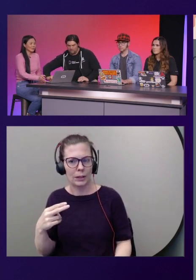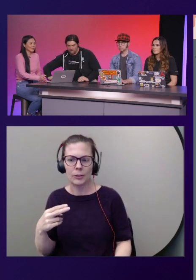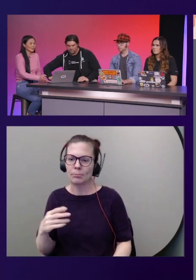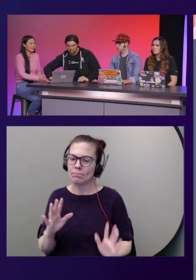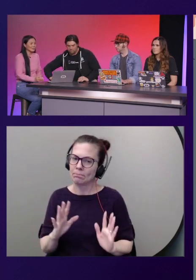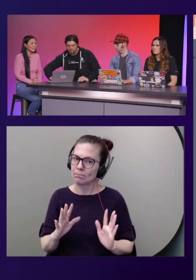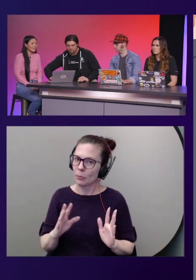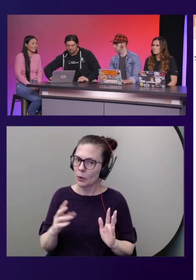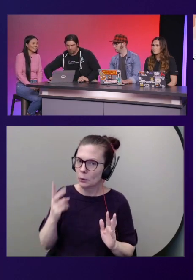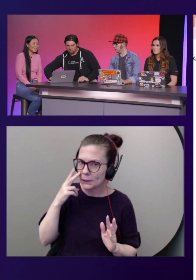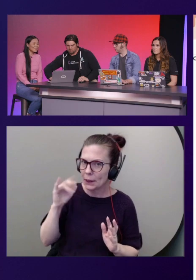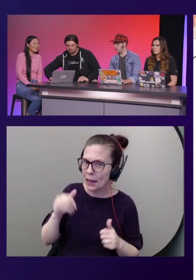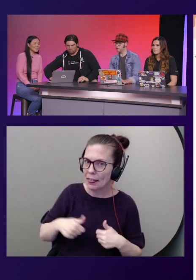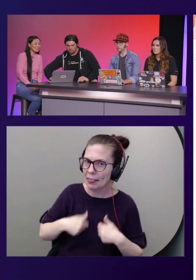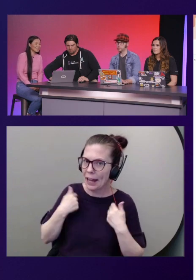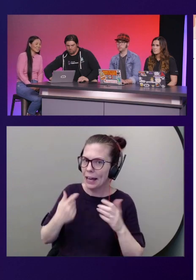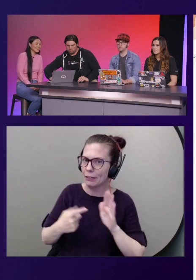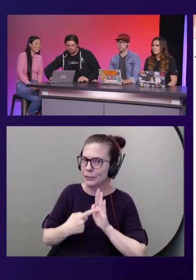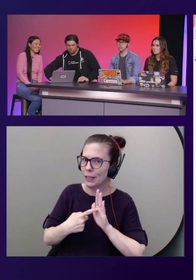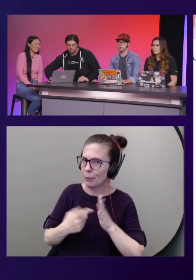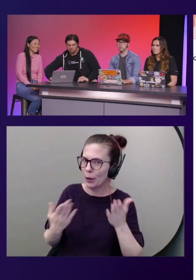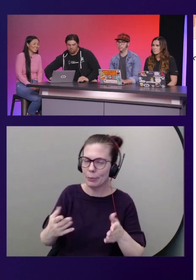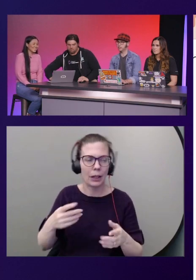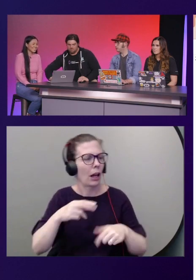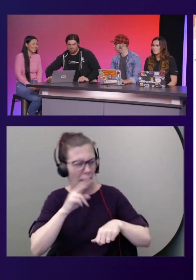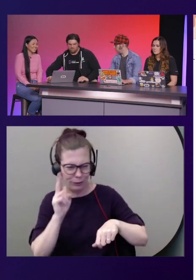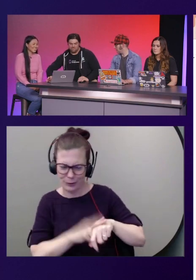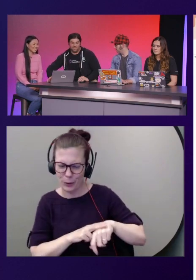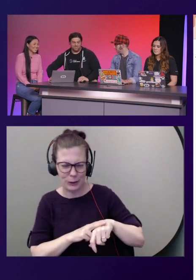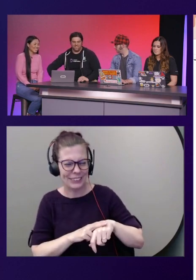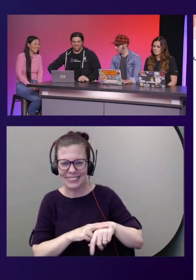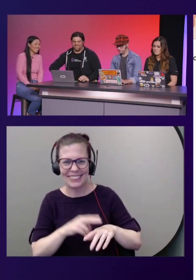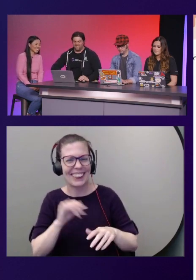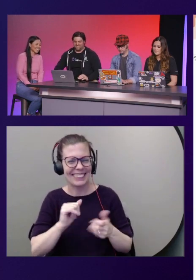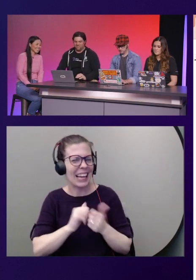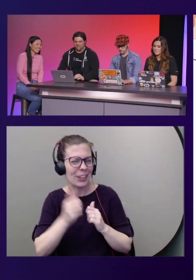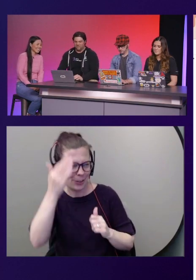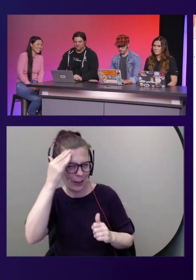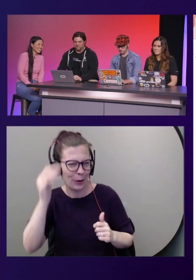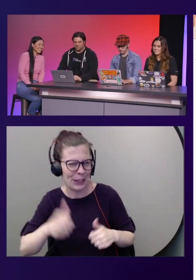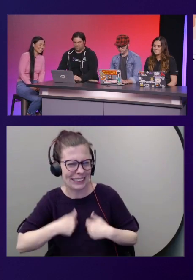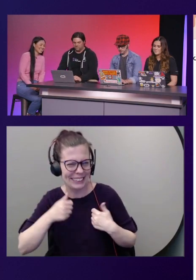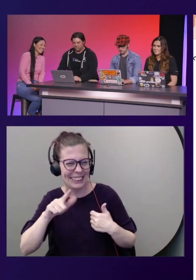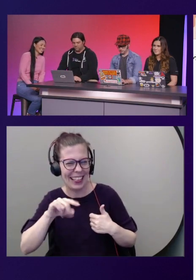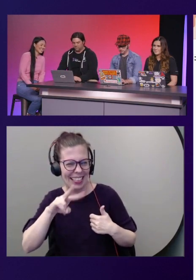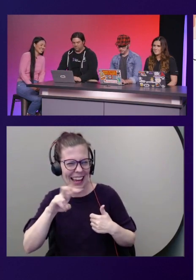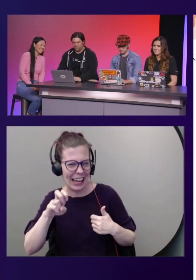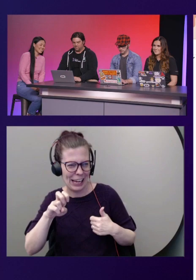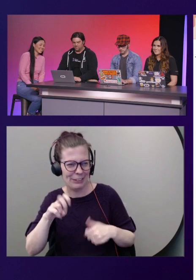look at that, live demos. live Of course. That's how you know it's live. That's right.